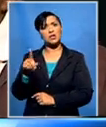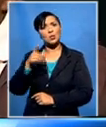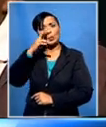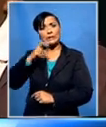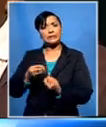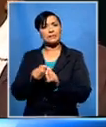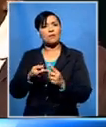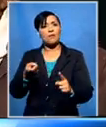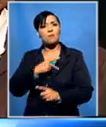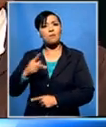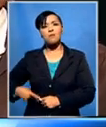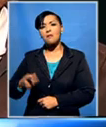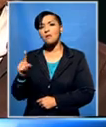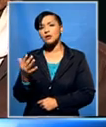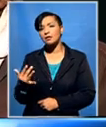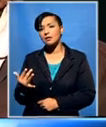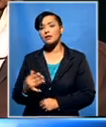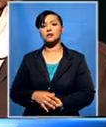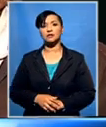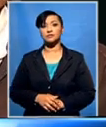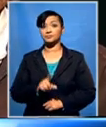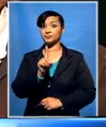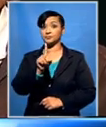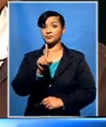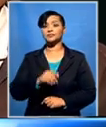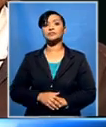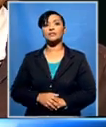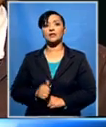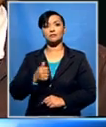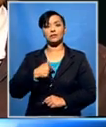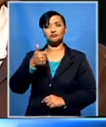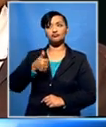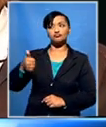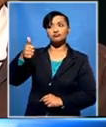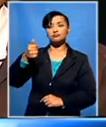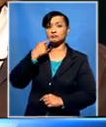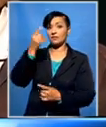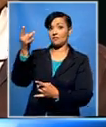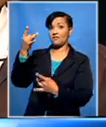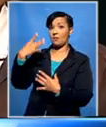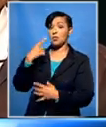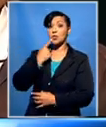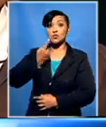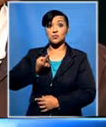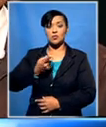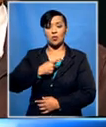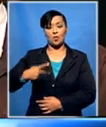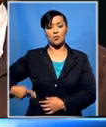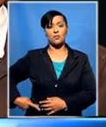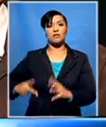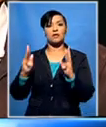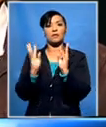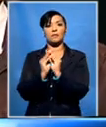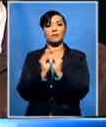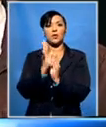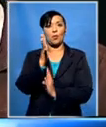want from the Premier. Yes. Now, about that, my leaders have told me that tomorrow we have a meeting with the Premier where some